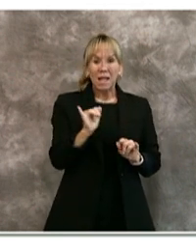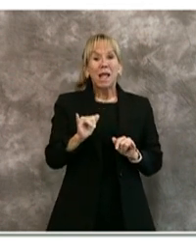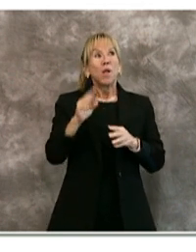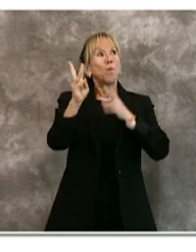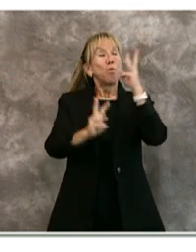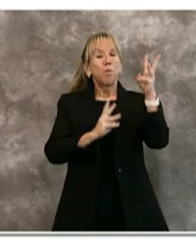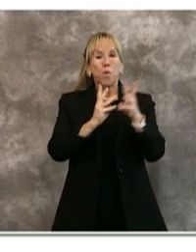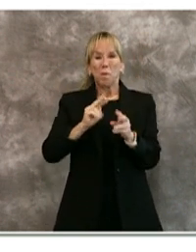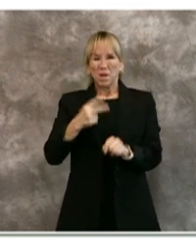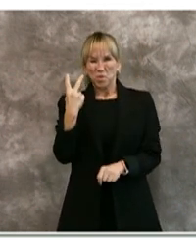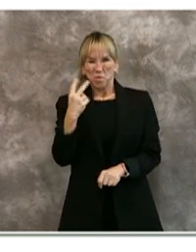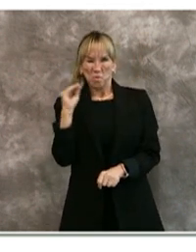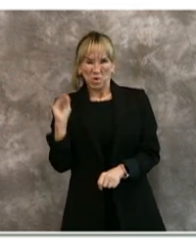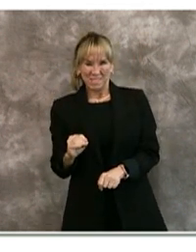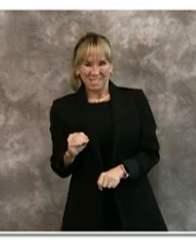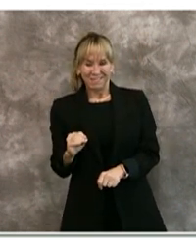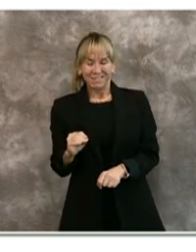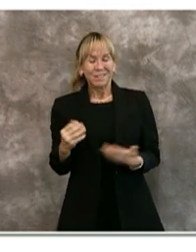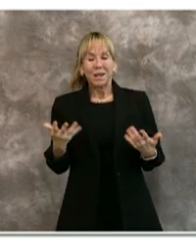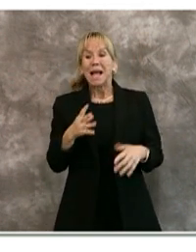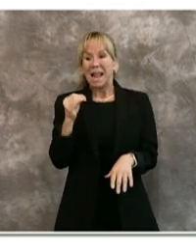number, and includes